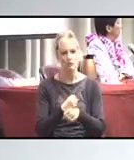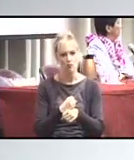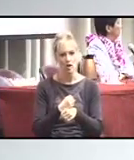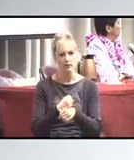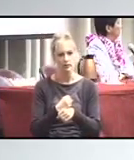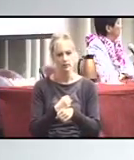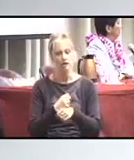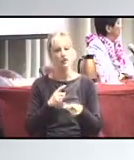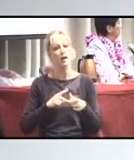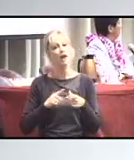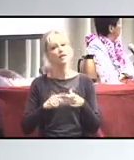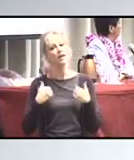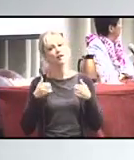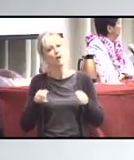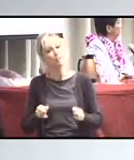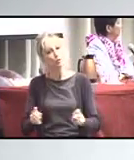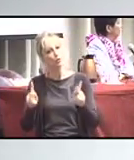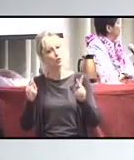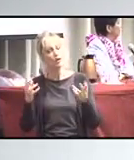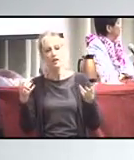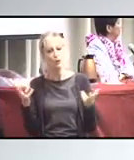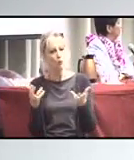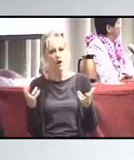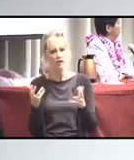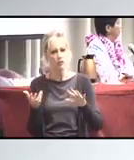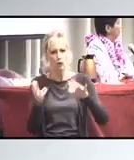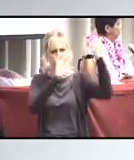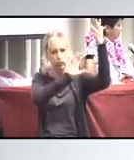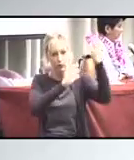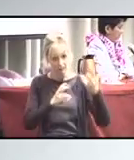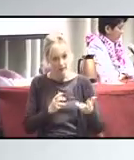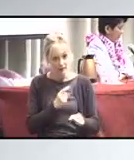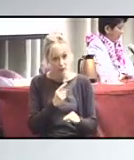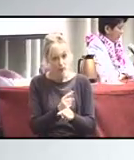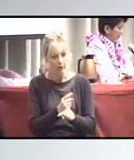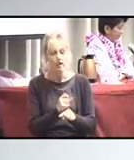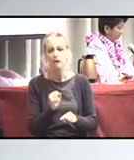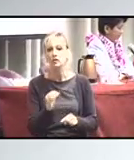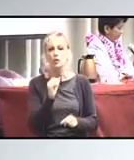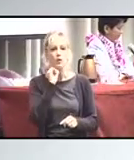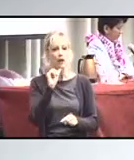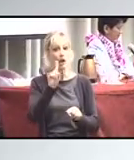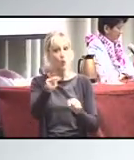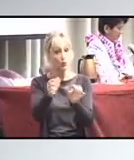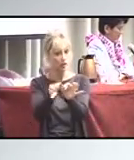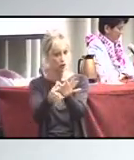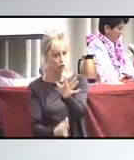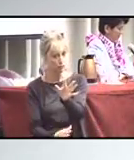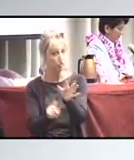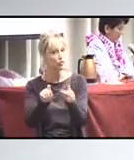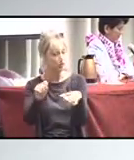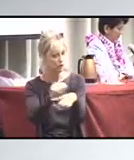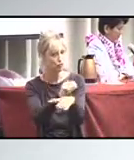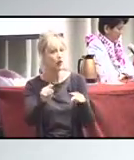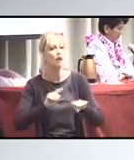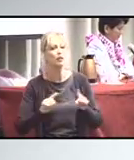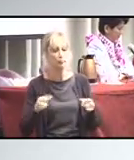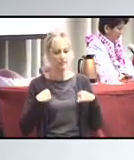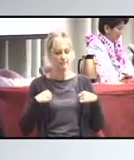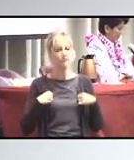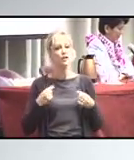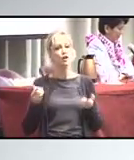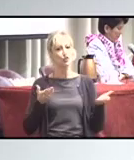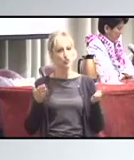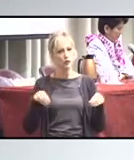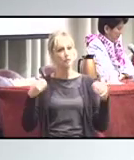and then there's that opportunity to really get it messed up. So it's not just the interpreters that need to be trained, it's us service